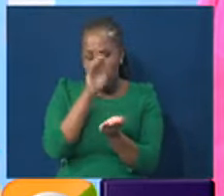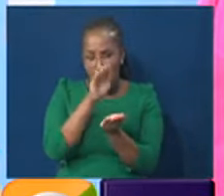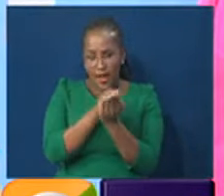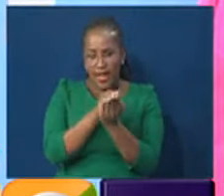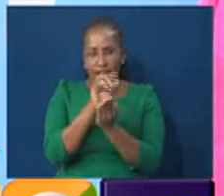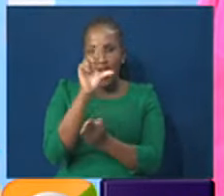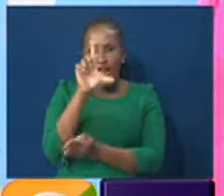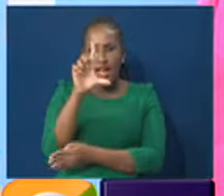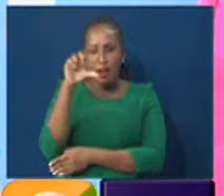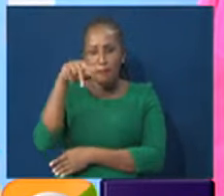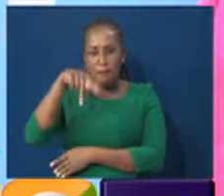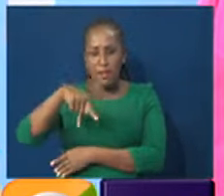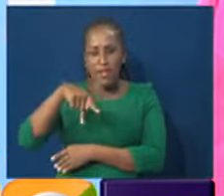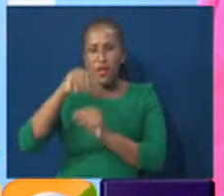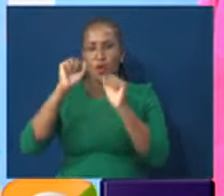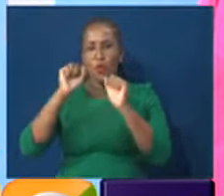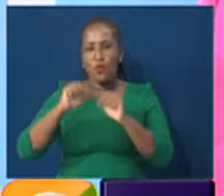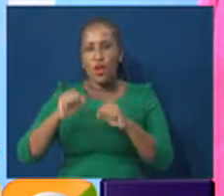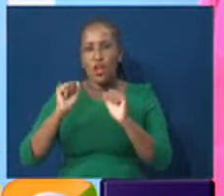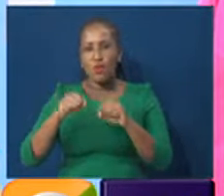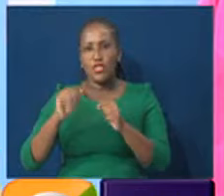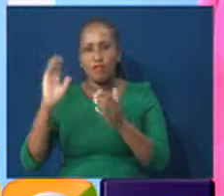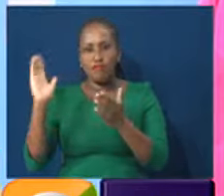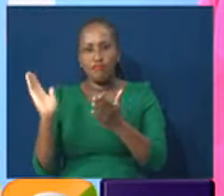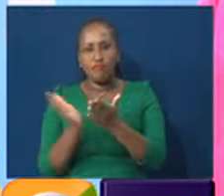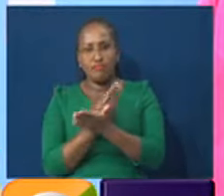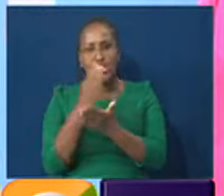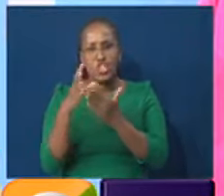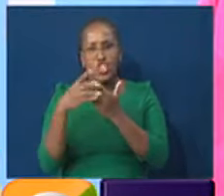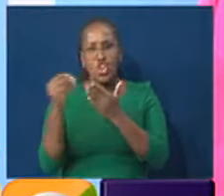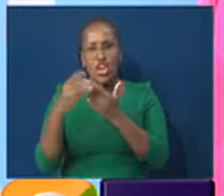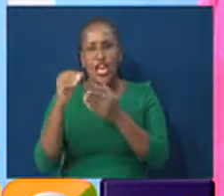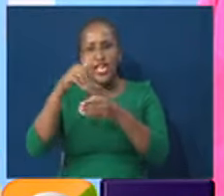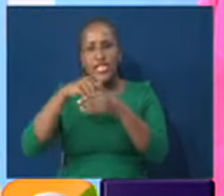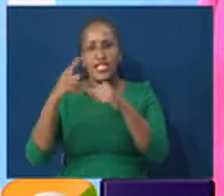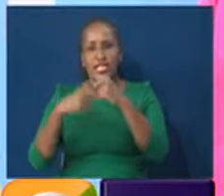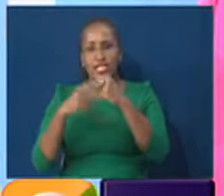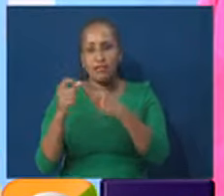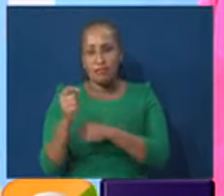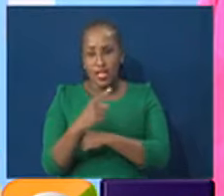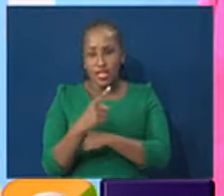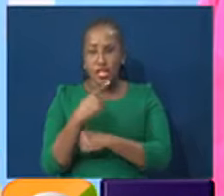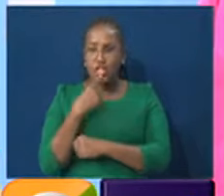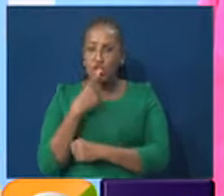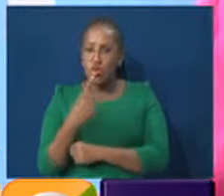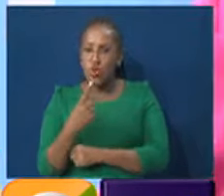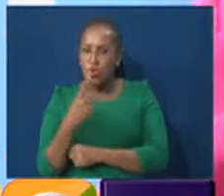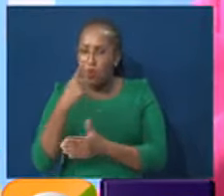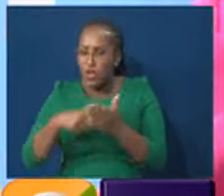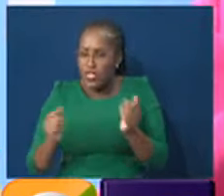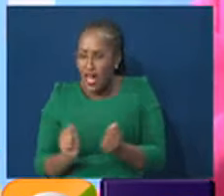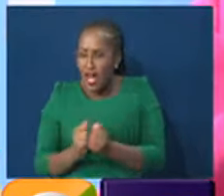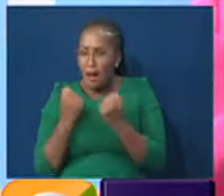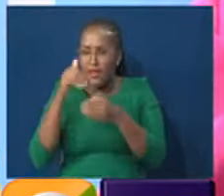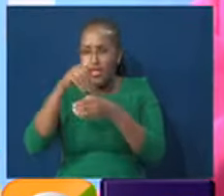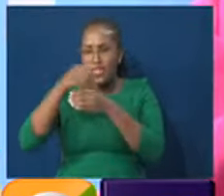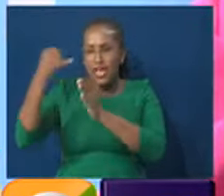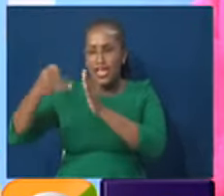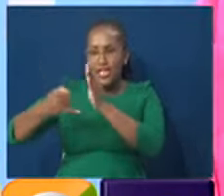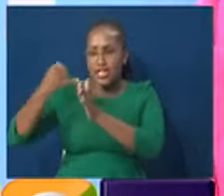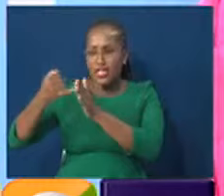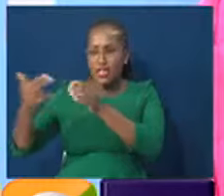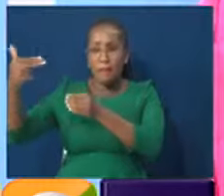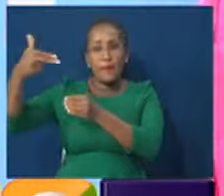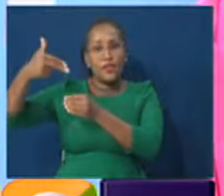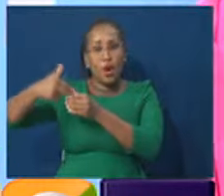are the ones who are able to mop up dollars in 6 months and pay. Yeah. So basically what is happening within the industry of petroleum